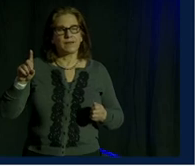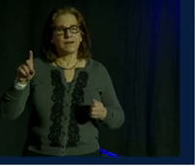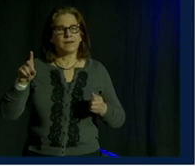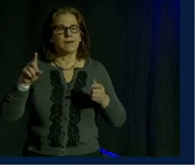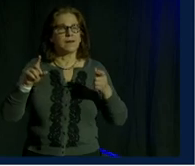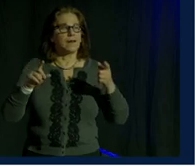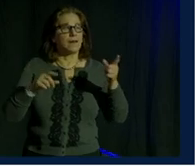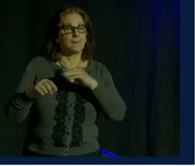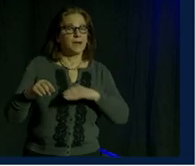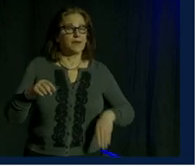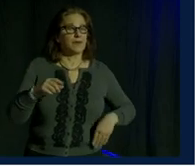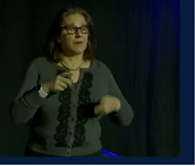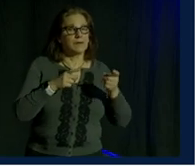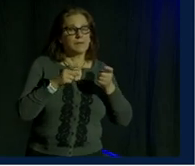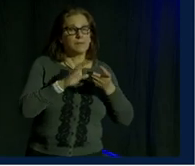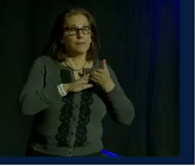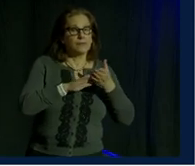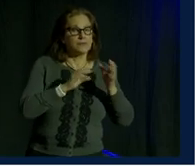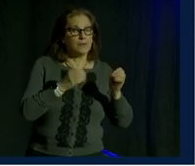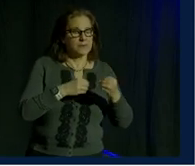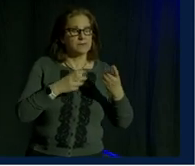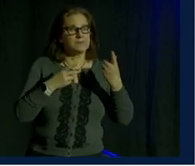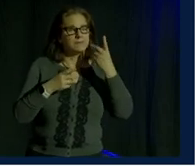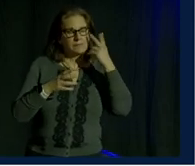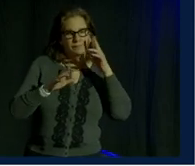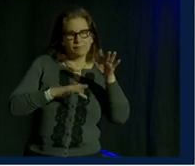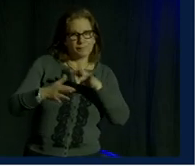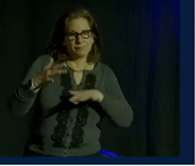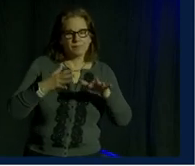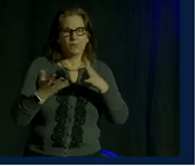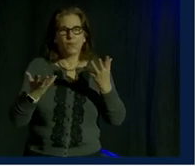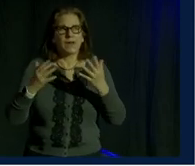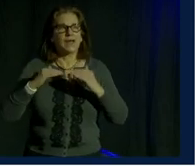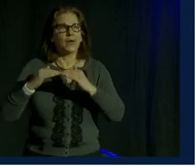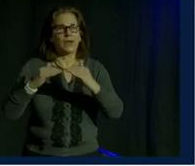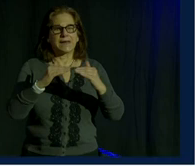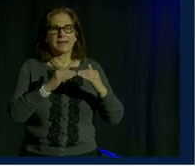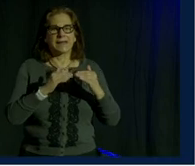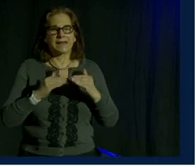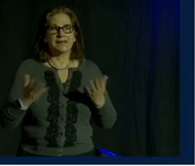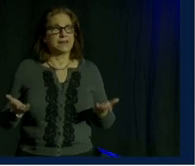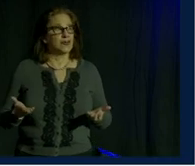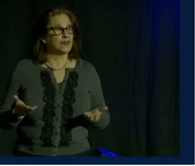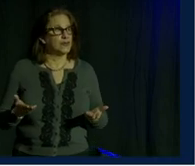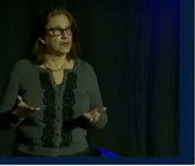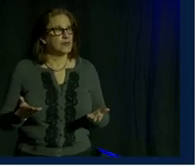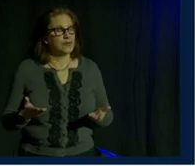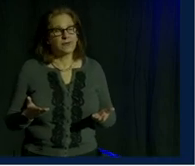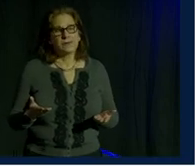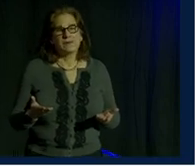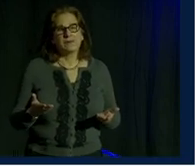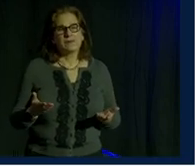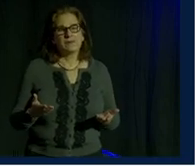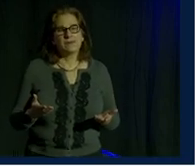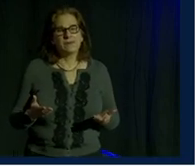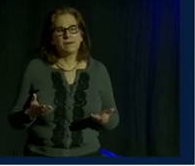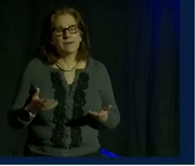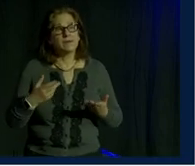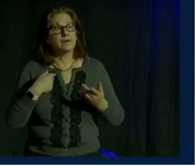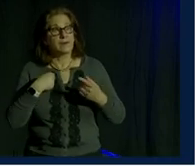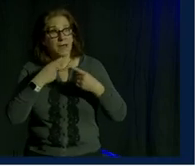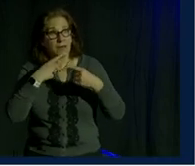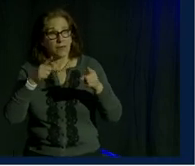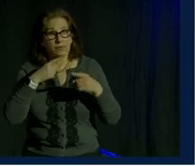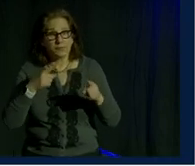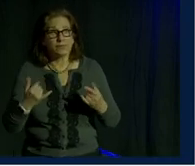a more equitable and inclusive DC. One way we intend to do this is through our announcement today of a